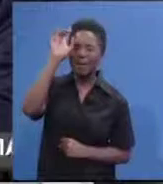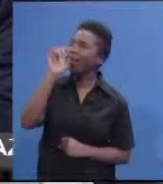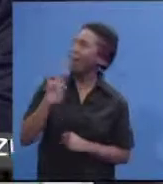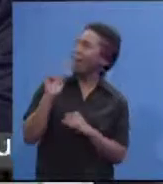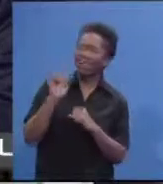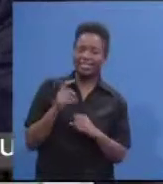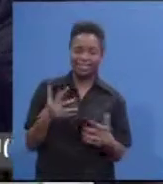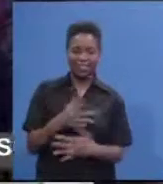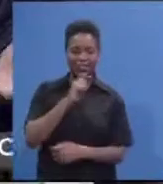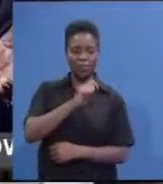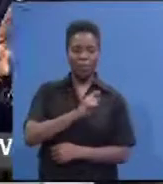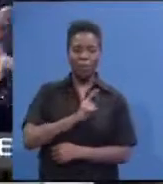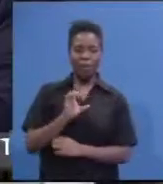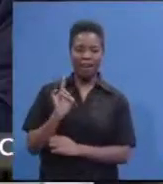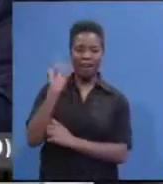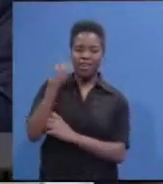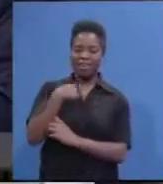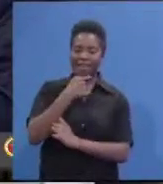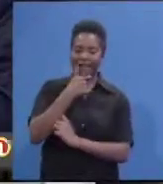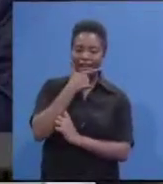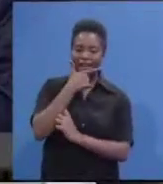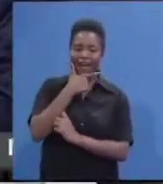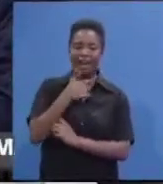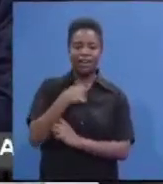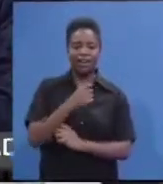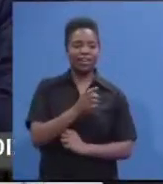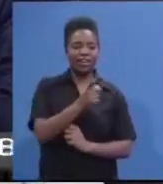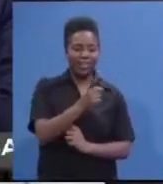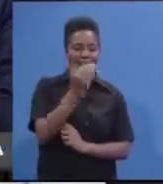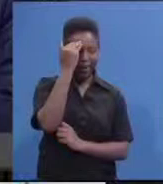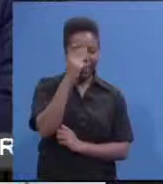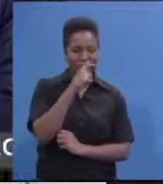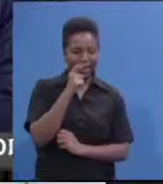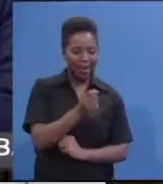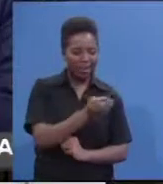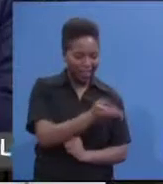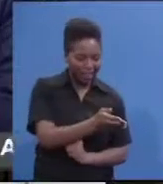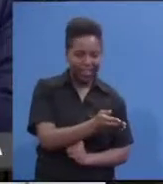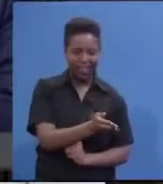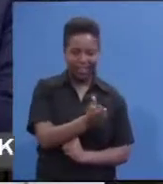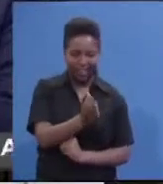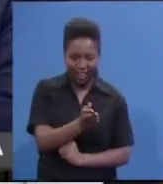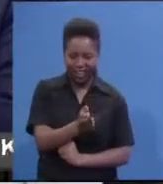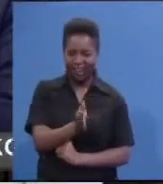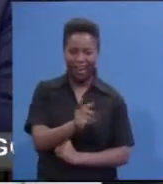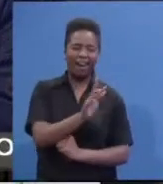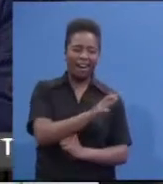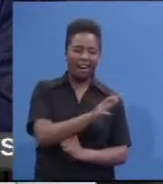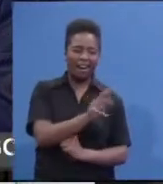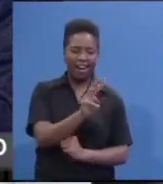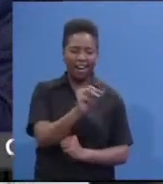the beautiful thing is he gave us a smile and he called us, each and every one of us, by name. Wow. Says, Miriam, how are